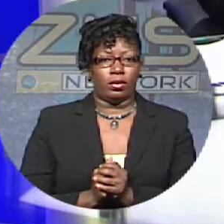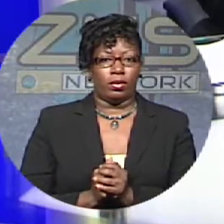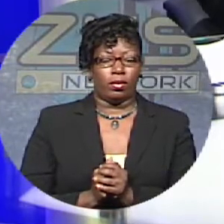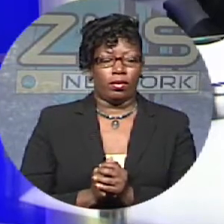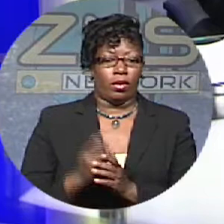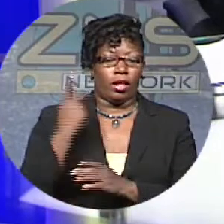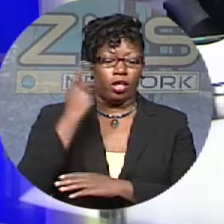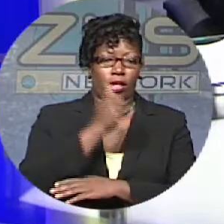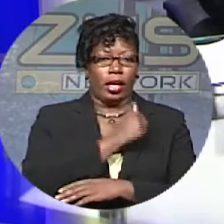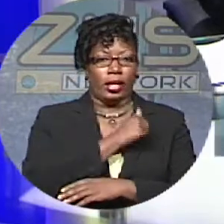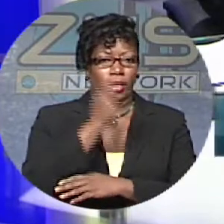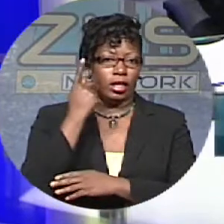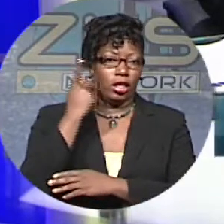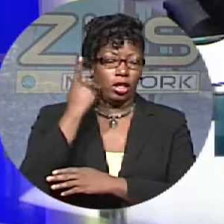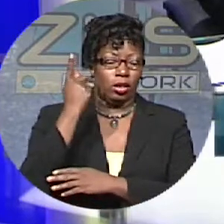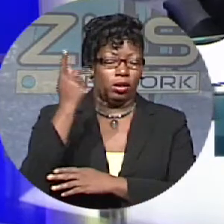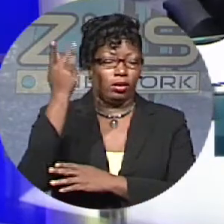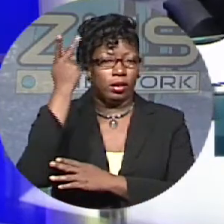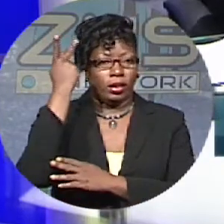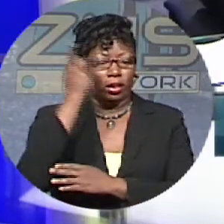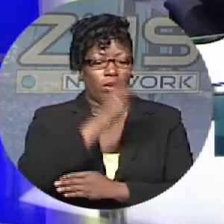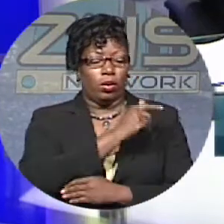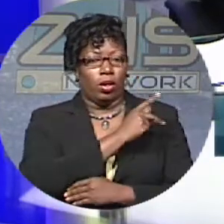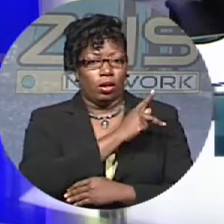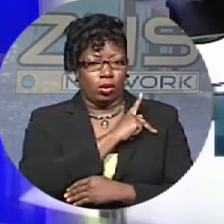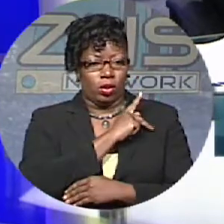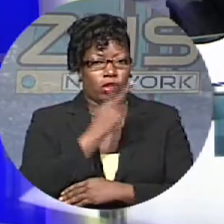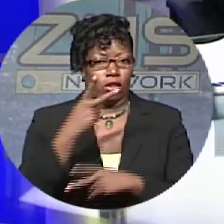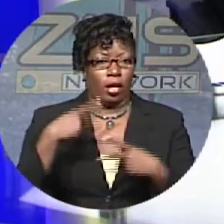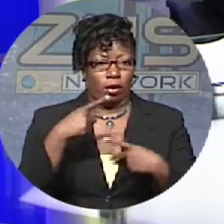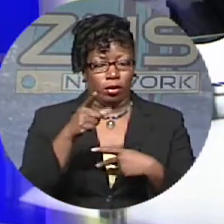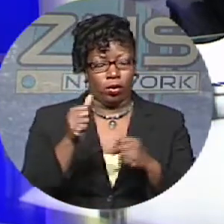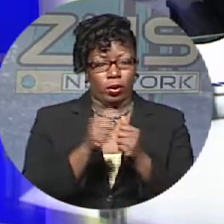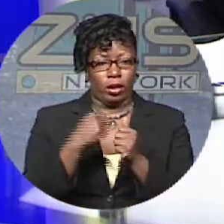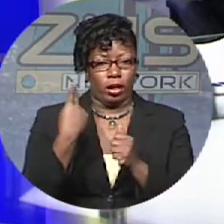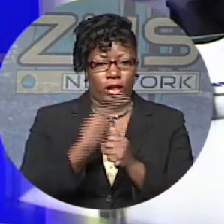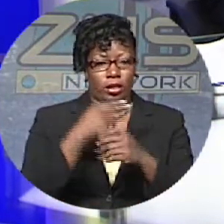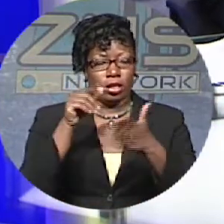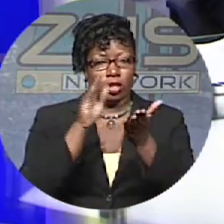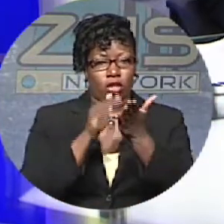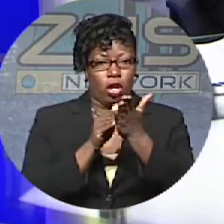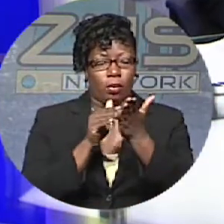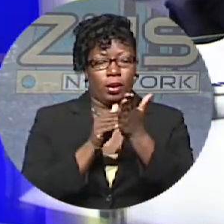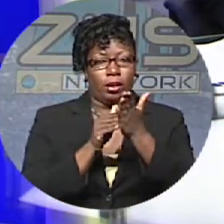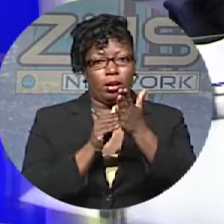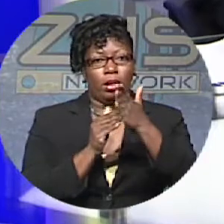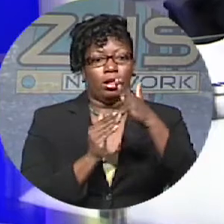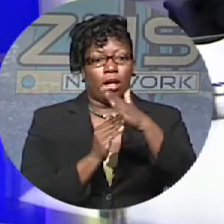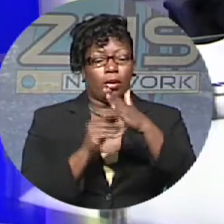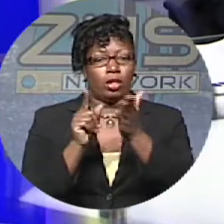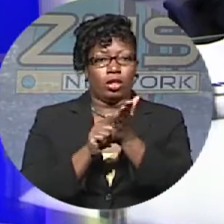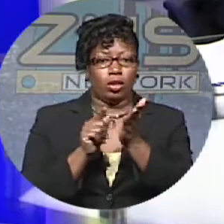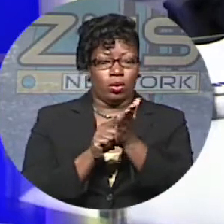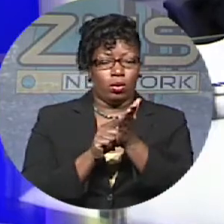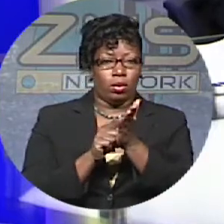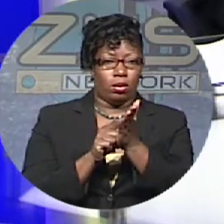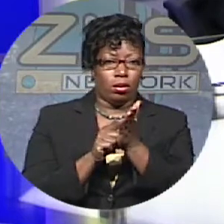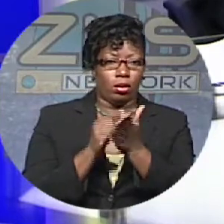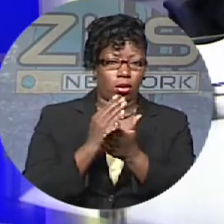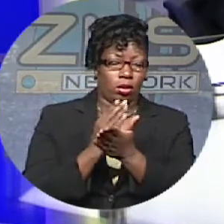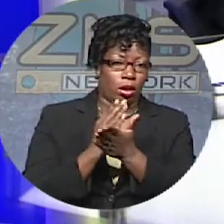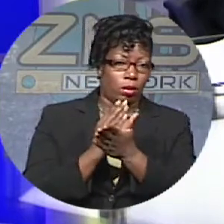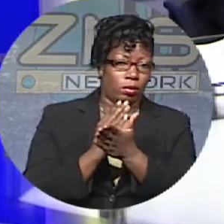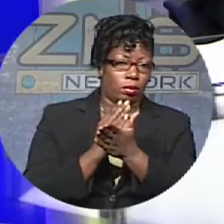I'm Keishla Adderley. And I'm Kendino Knowles. As always, it's good to have you with us. Topping the news tonight, aiming to neutralize joblessness with